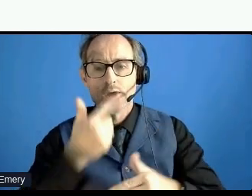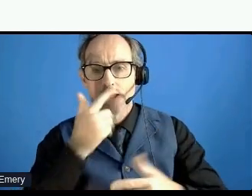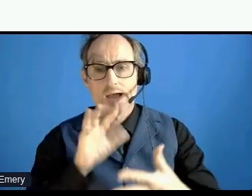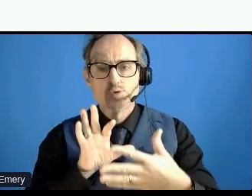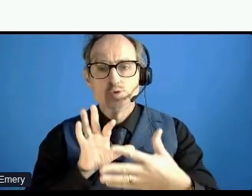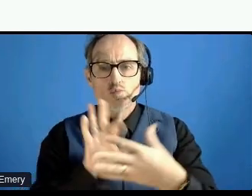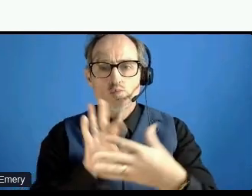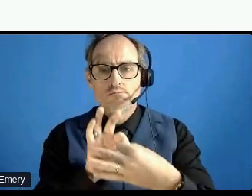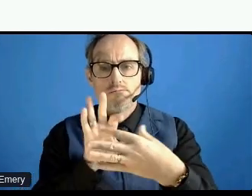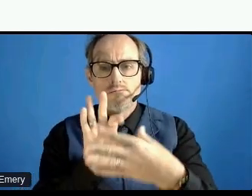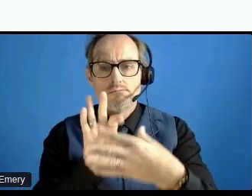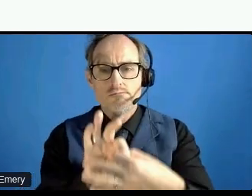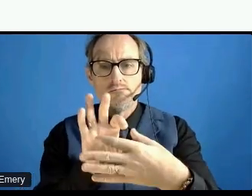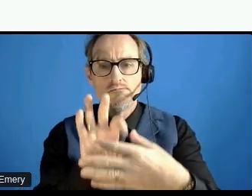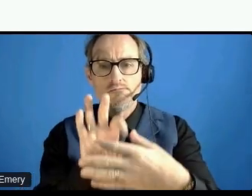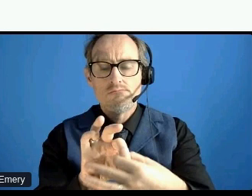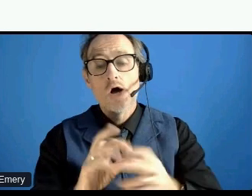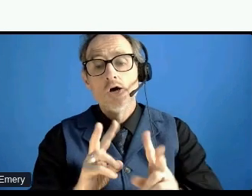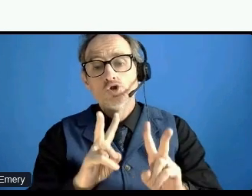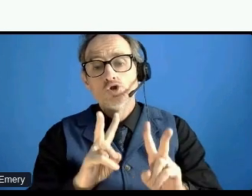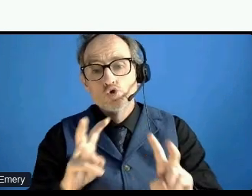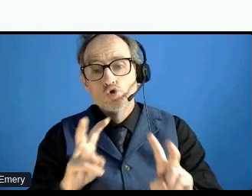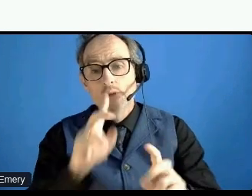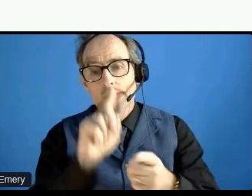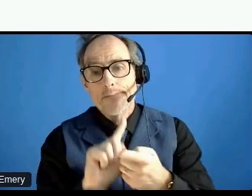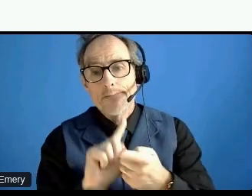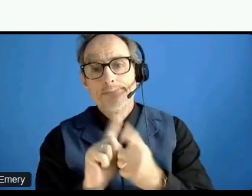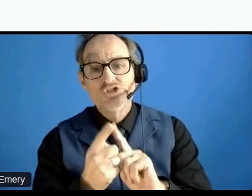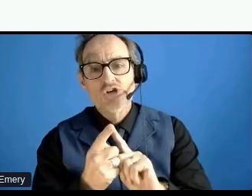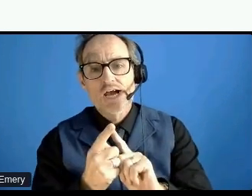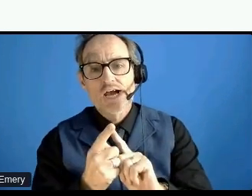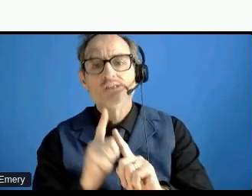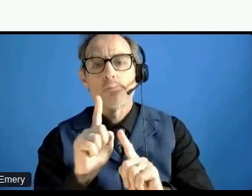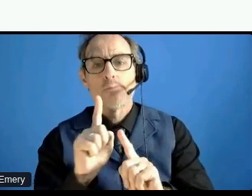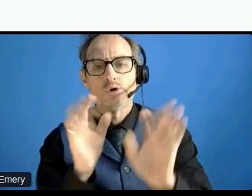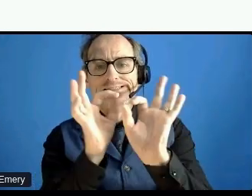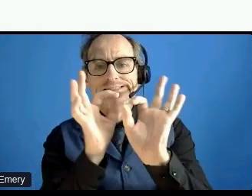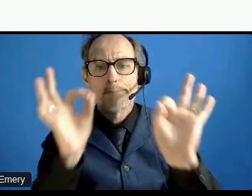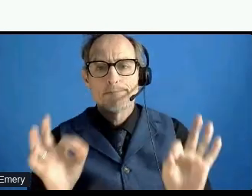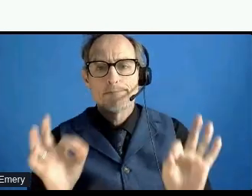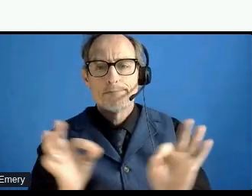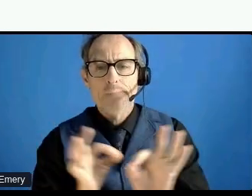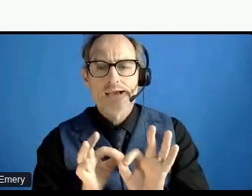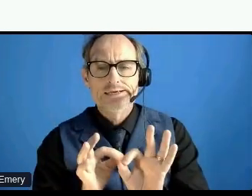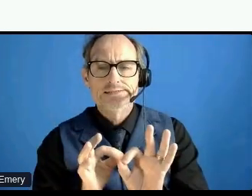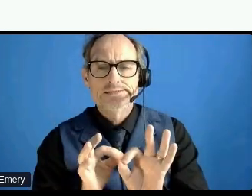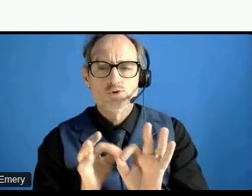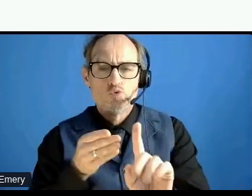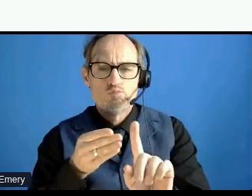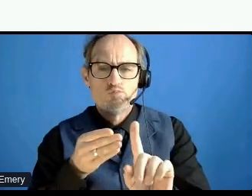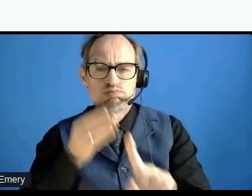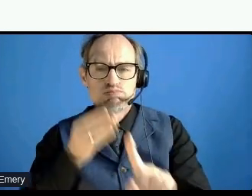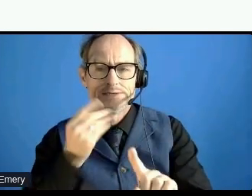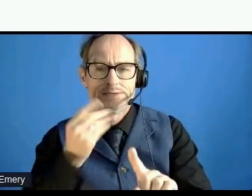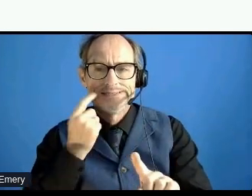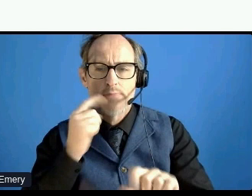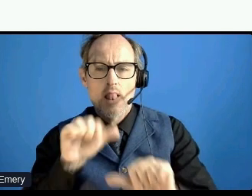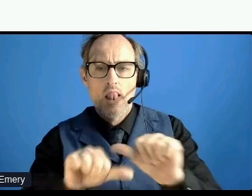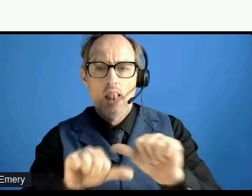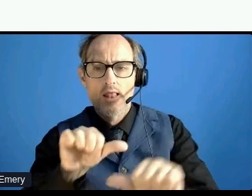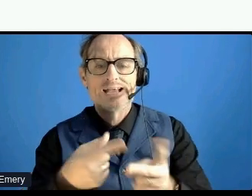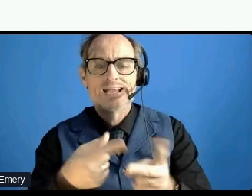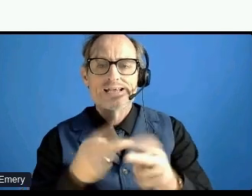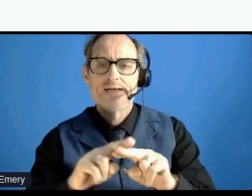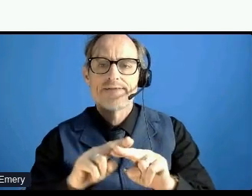but the template remains recognizable, making it very easy for those involved to see how things fit together. Even if organizations decide to